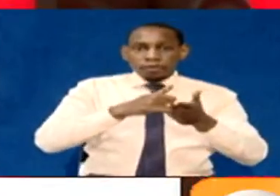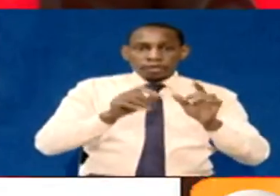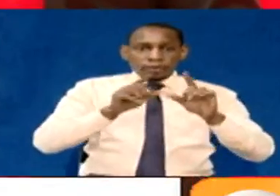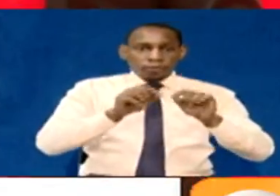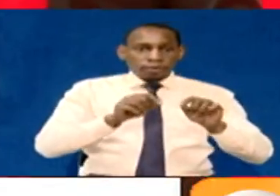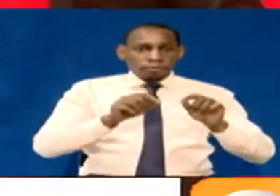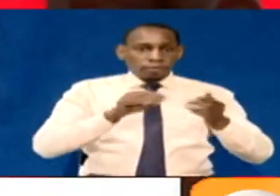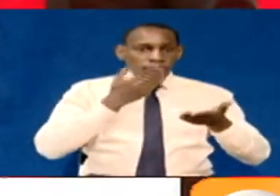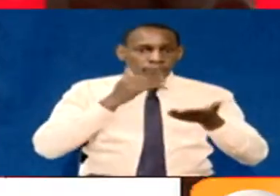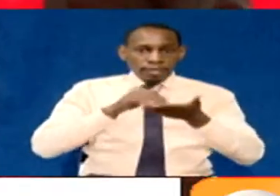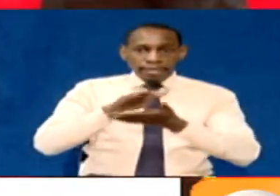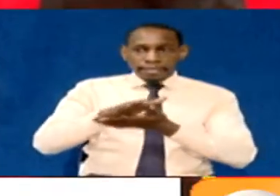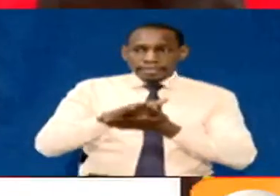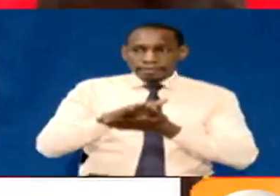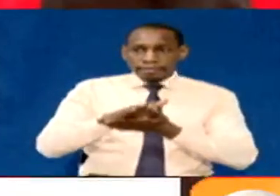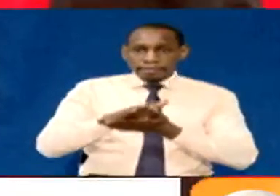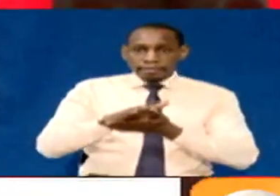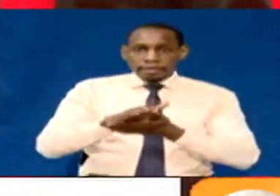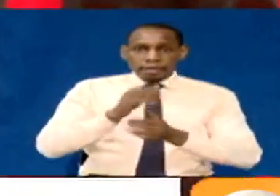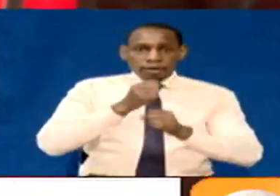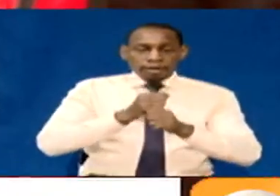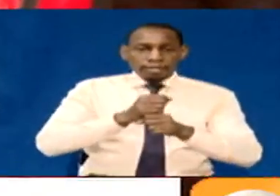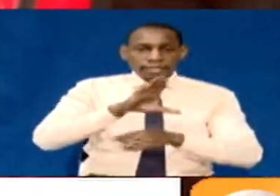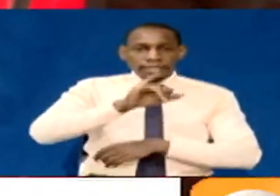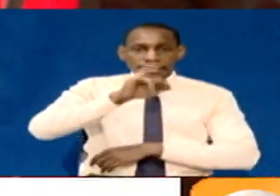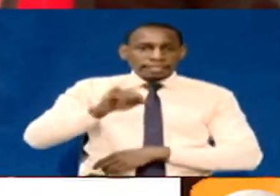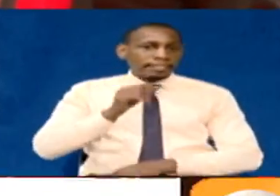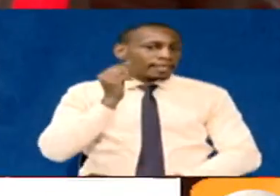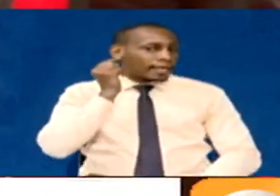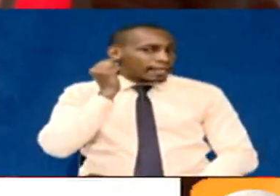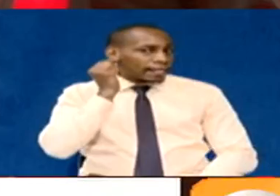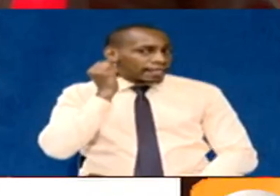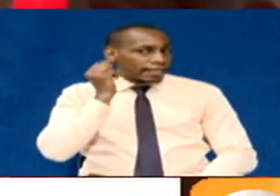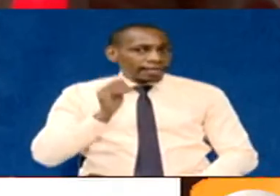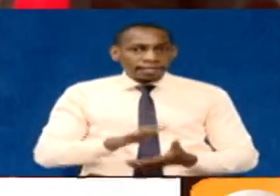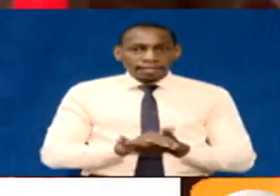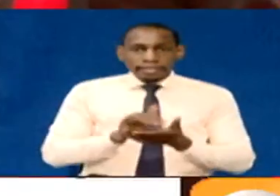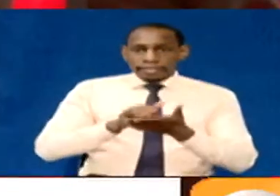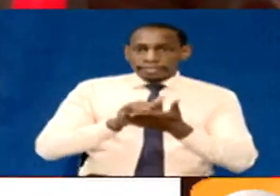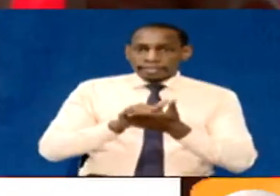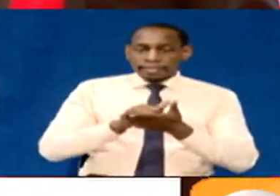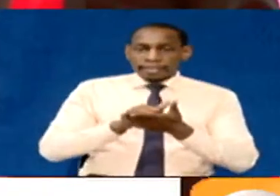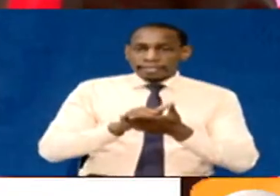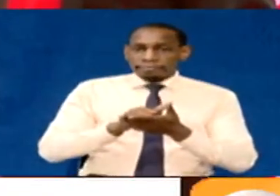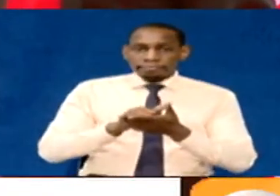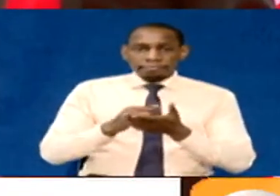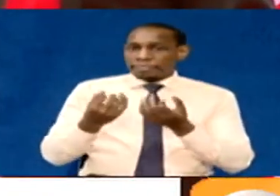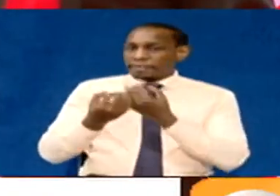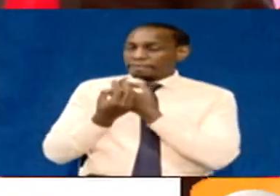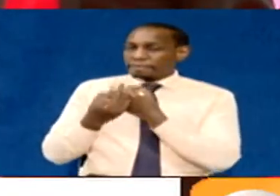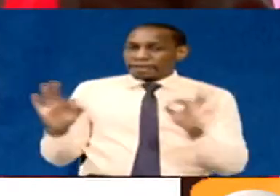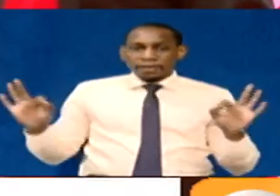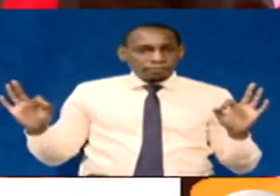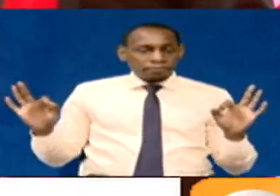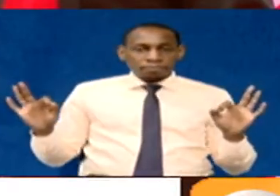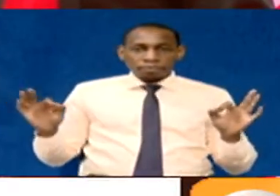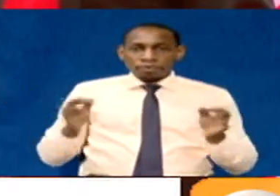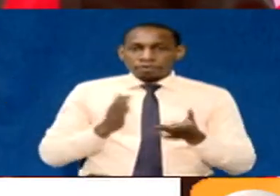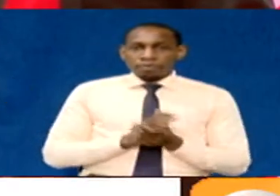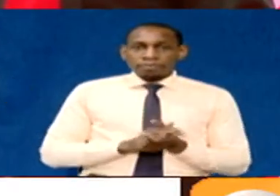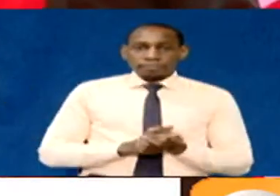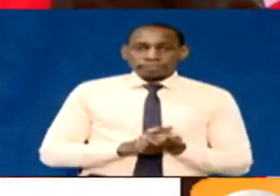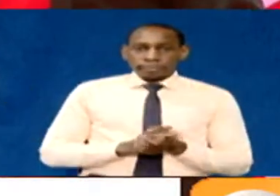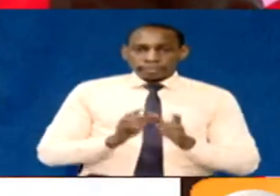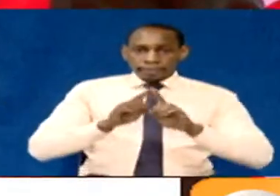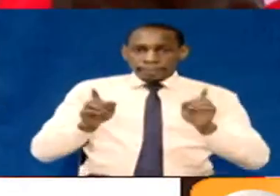stinging letter that was done by, you know, former CJ Mutunga. I mean, what was that? The pettiness of impunity? And, you know, it was rather stinging.